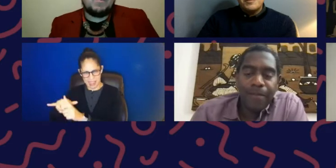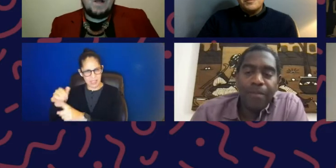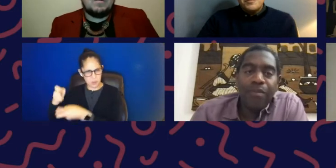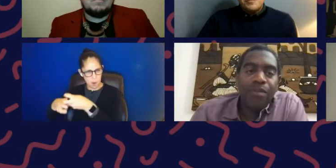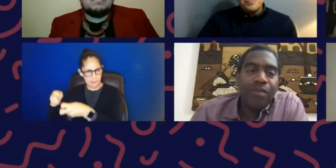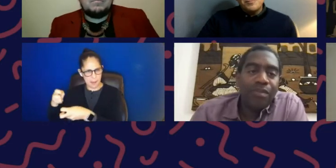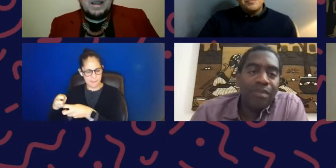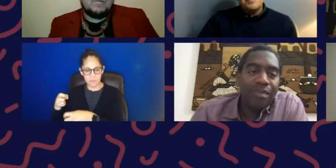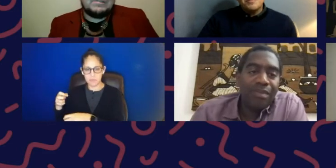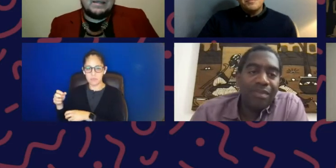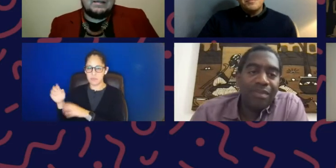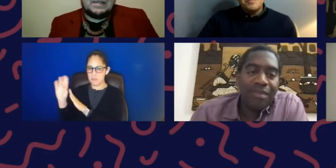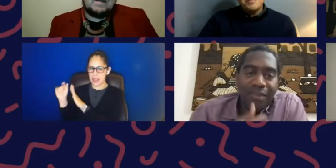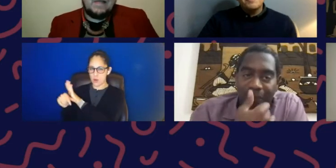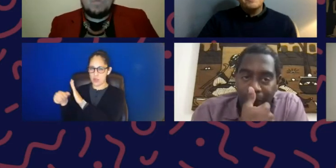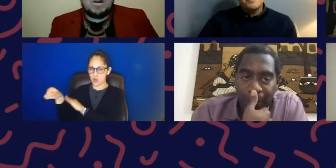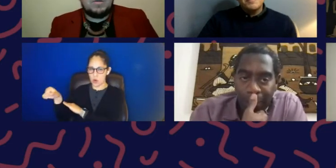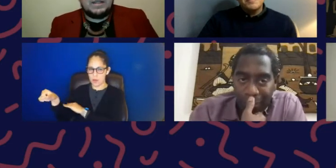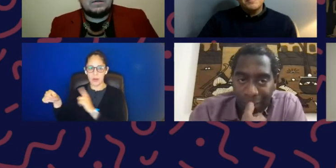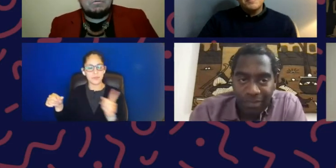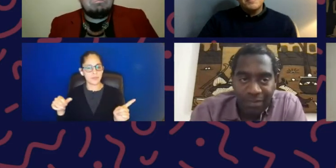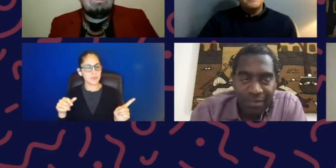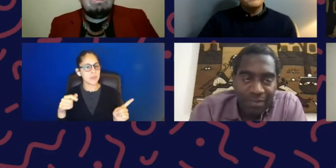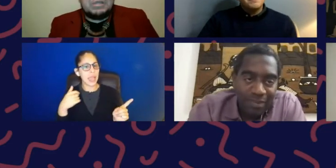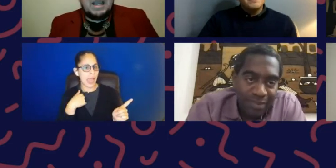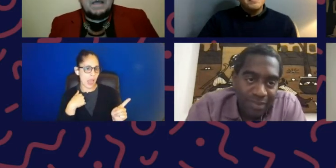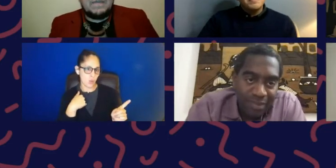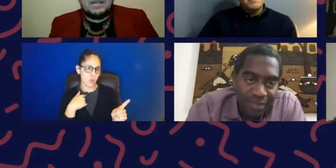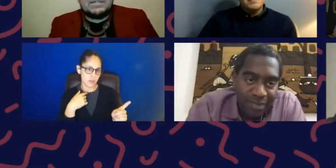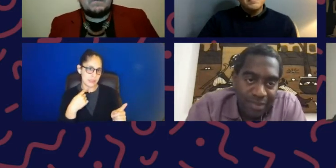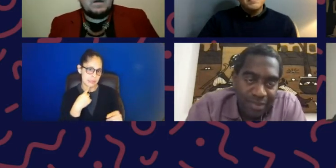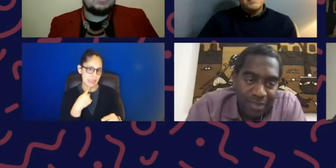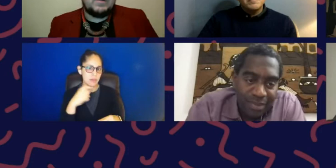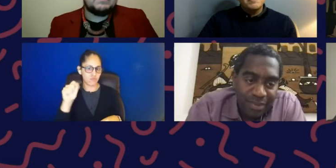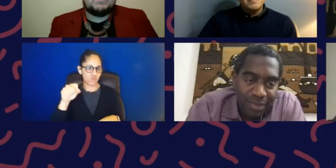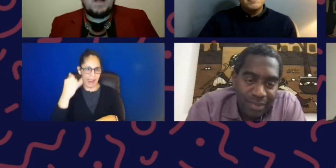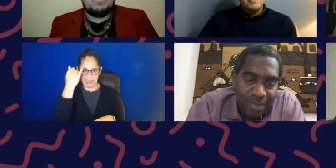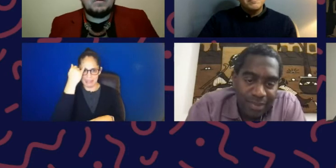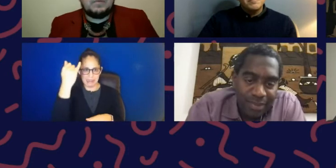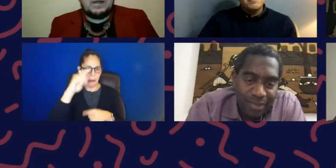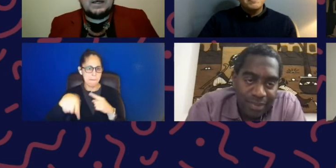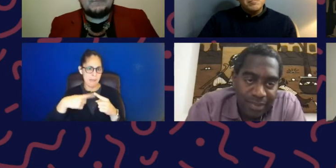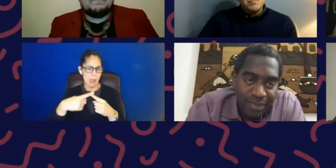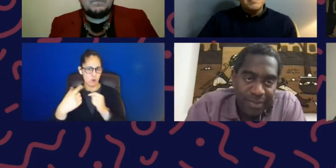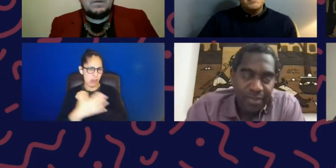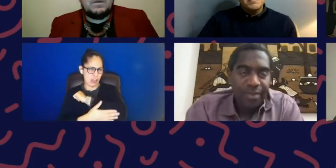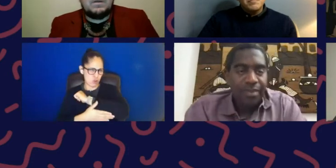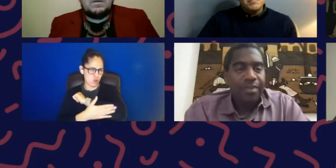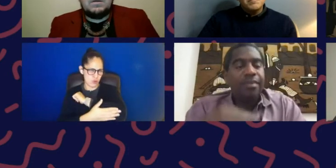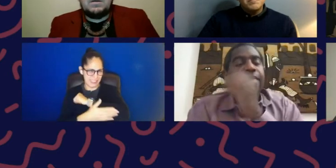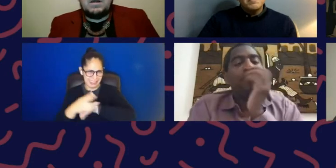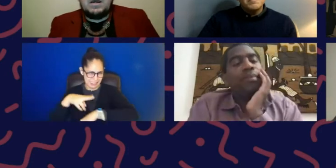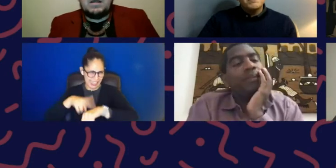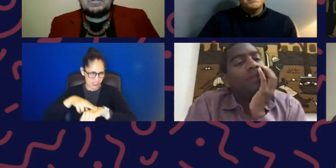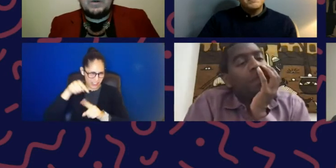Nations are the problem, I would say. Like, I would argue, like, yeah, the idea of country is the problem.